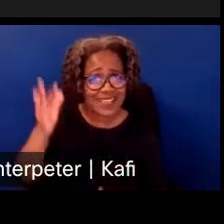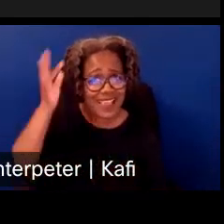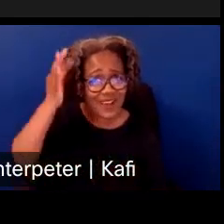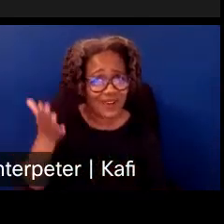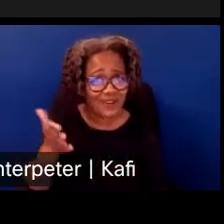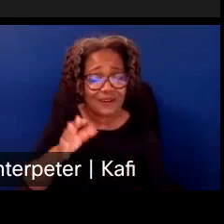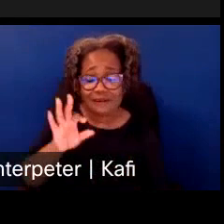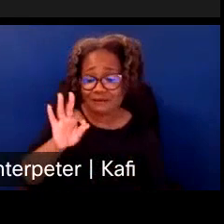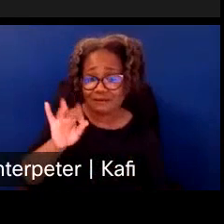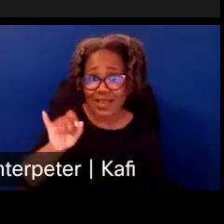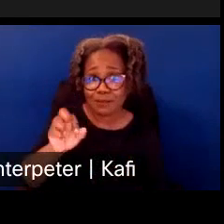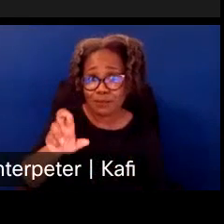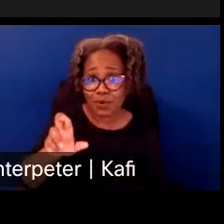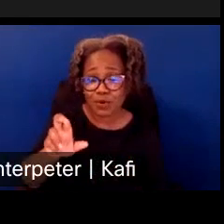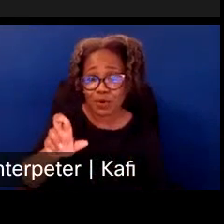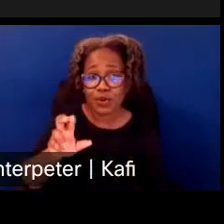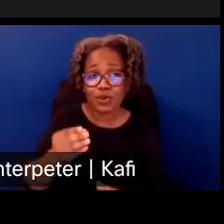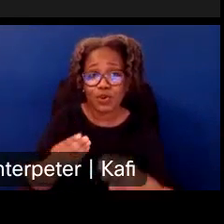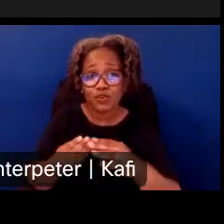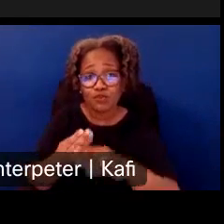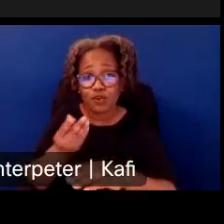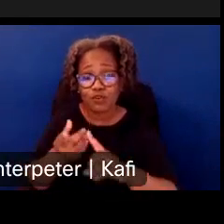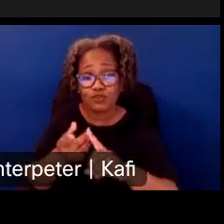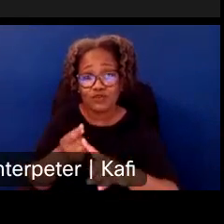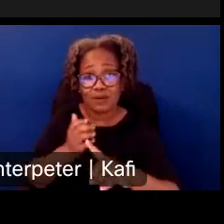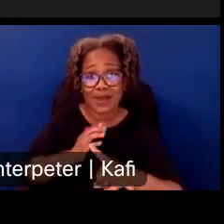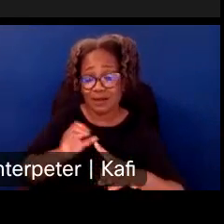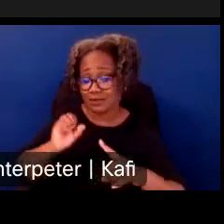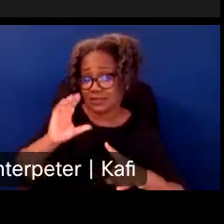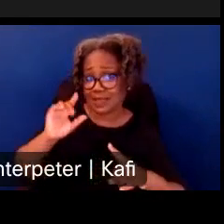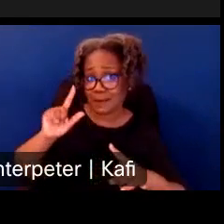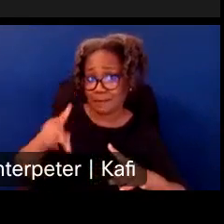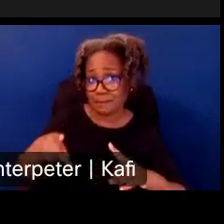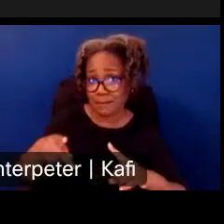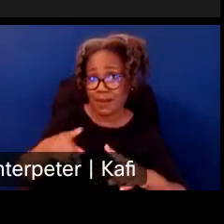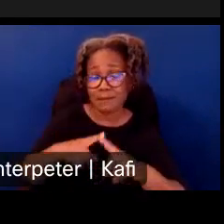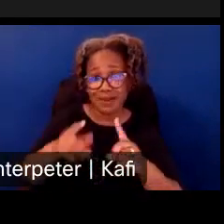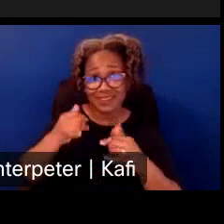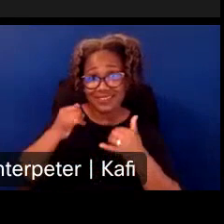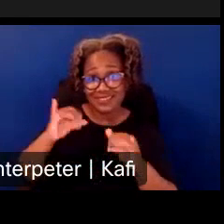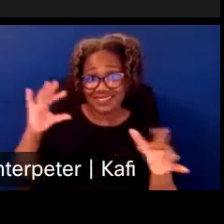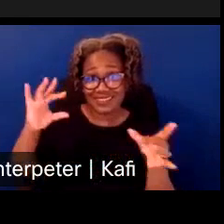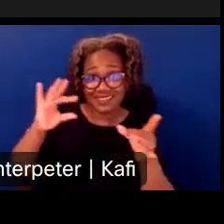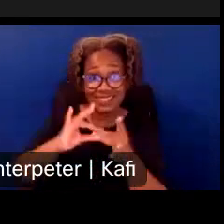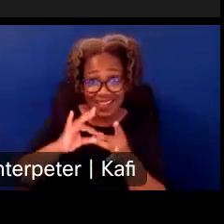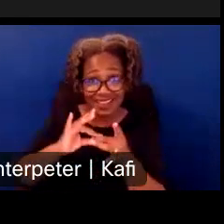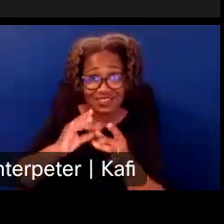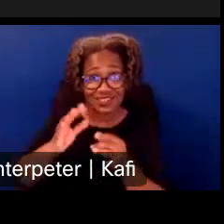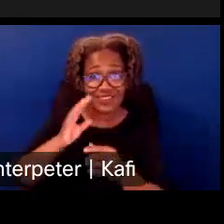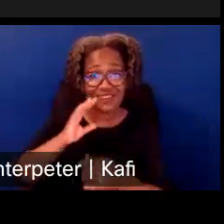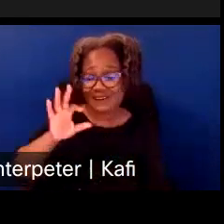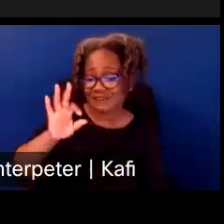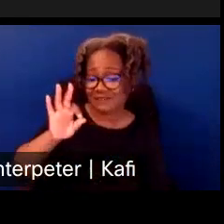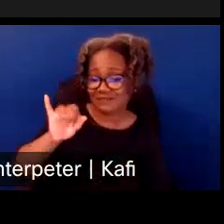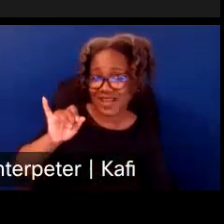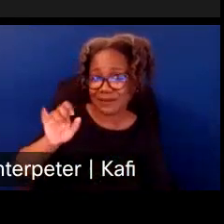life, so to speak, once it leaves the scalp. However, it is still attached and it is still a fiber that has to be reckoned